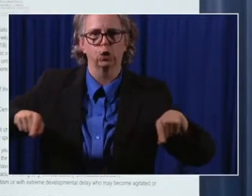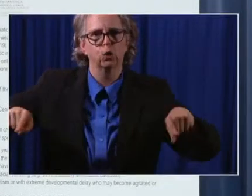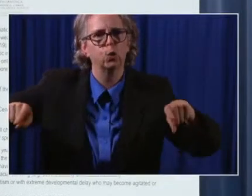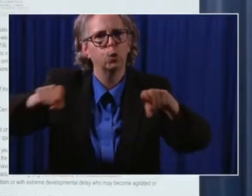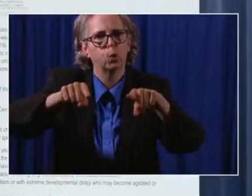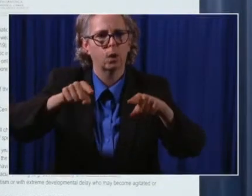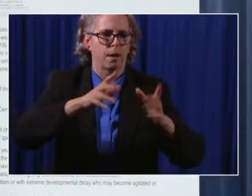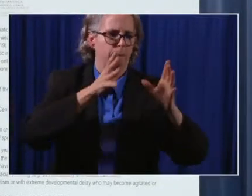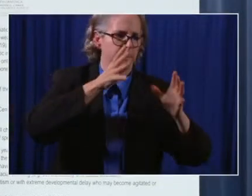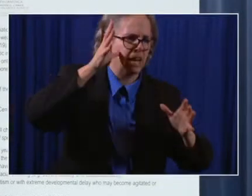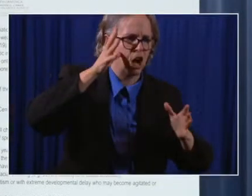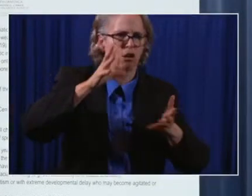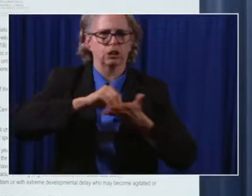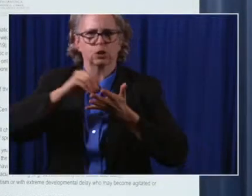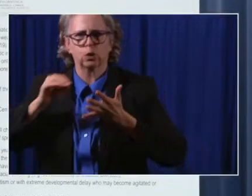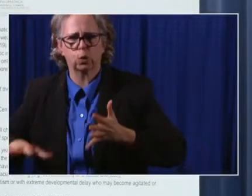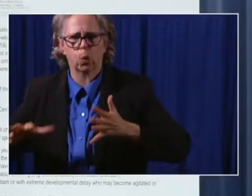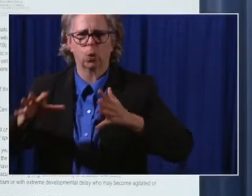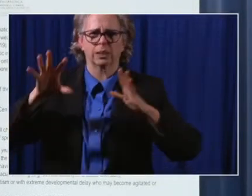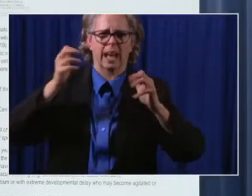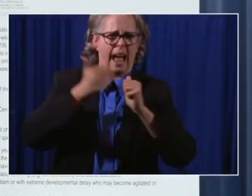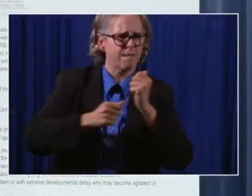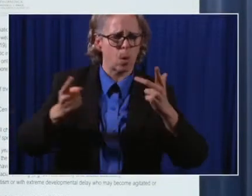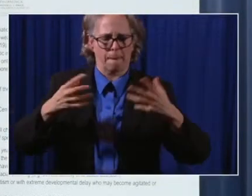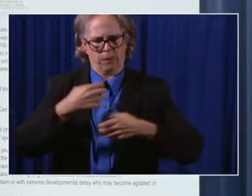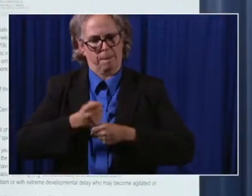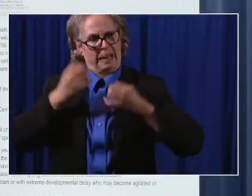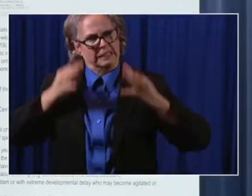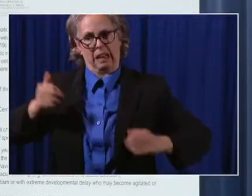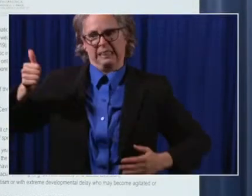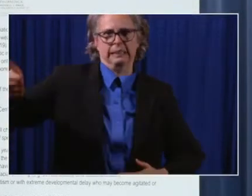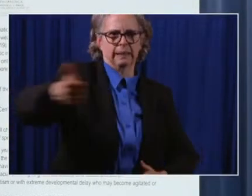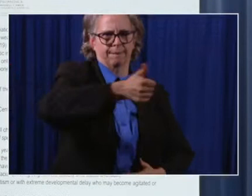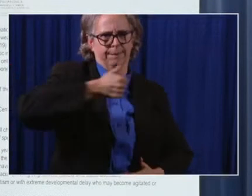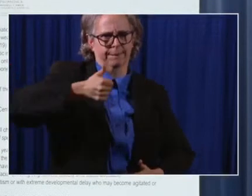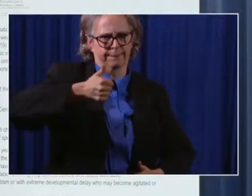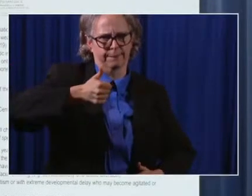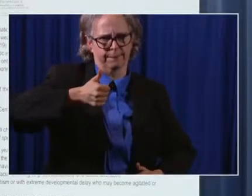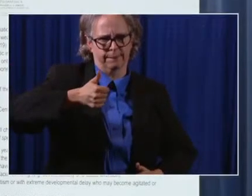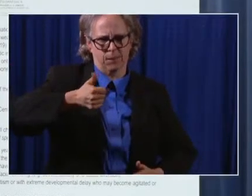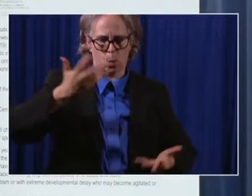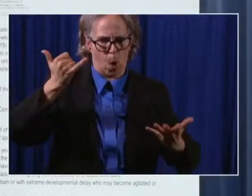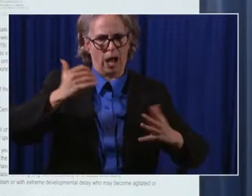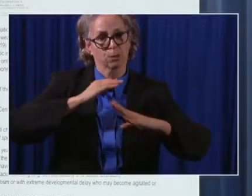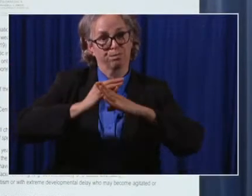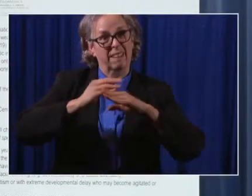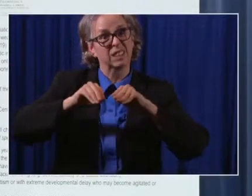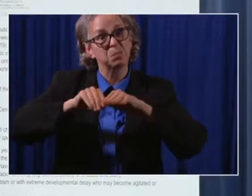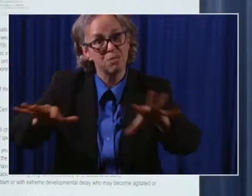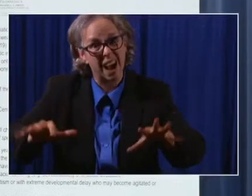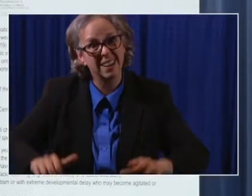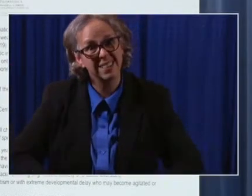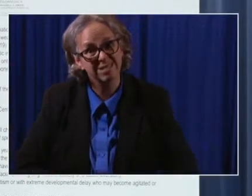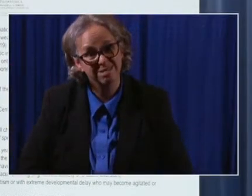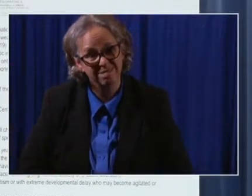as safe as we can. And what is going on in the community, as far as community spread, will be